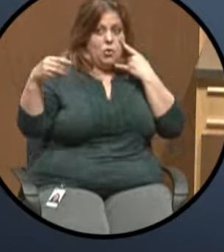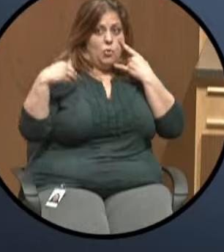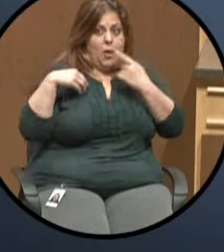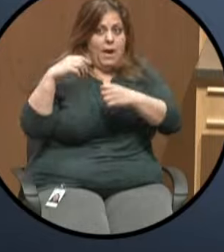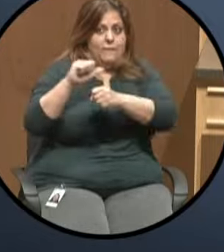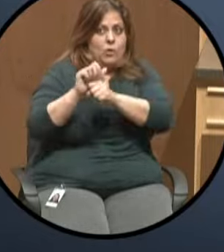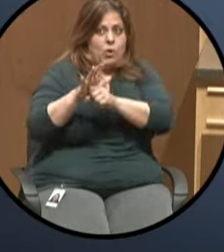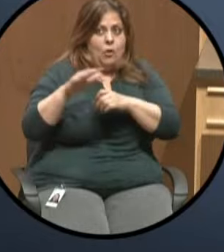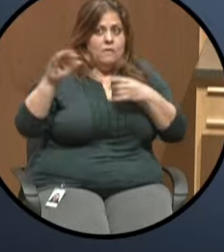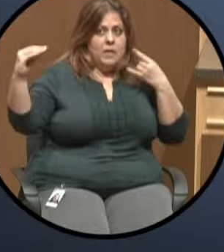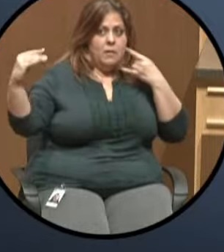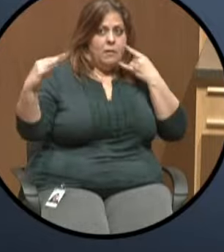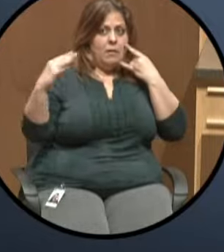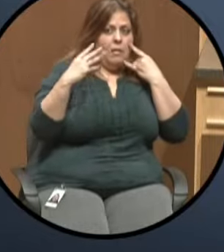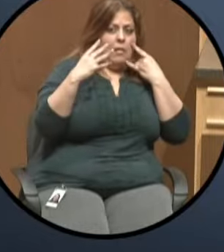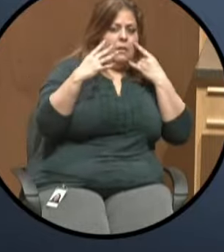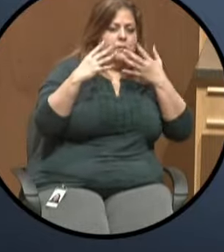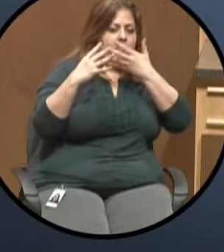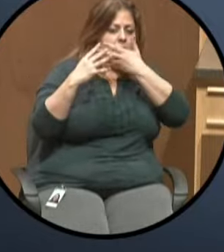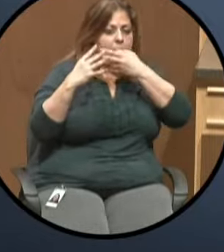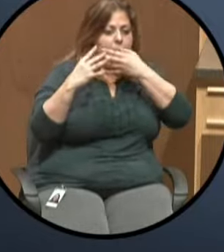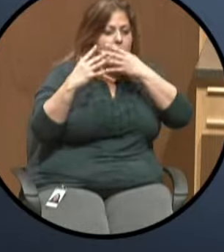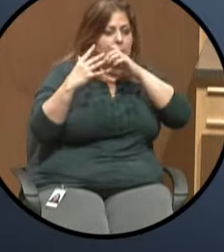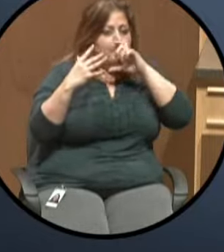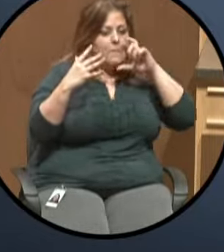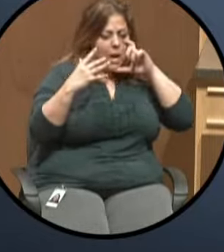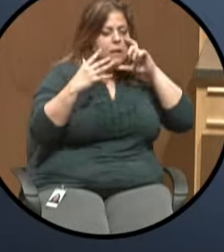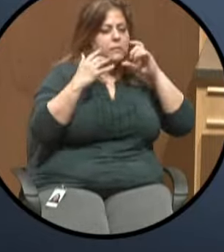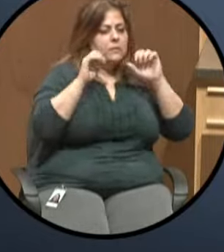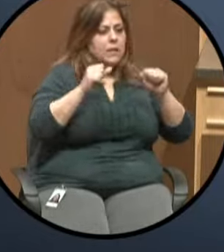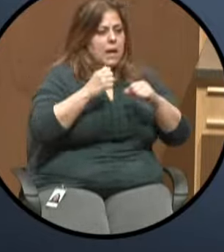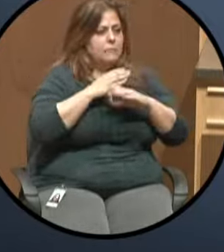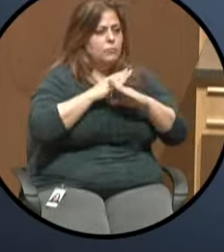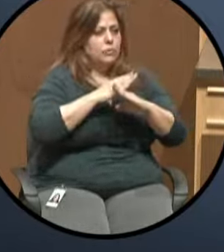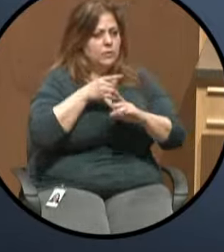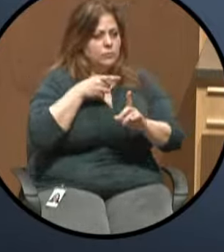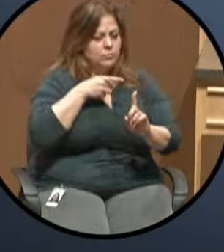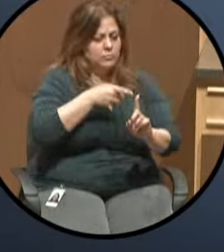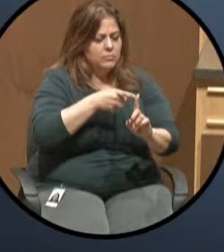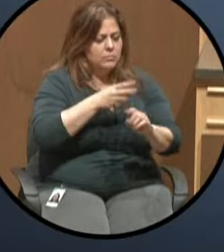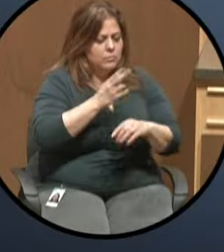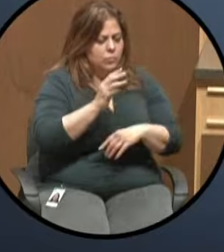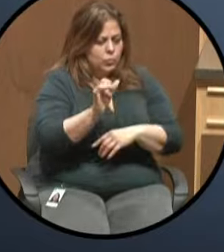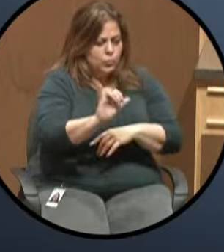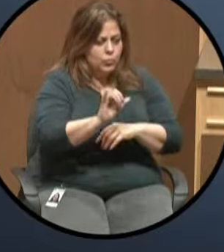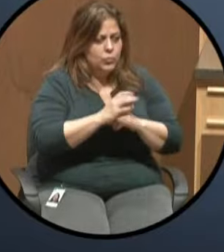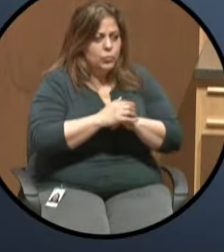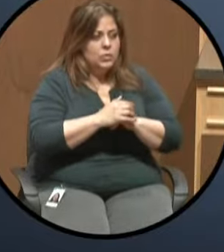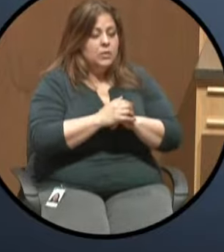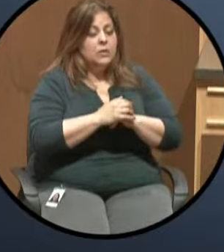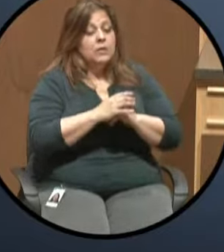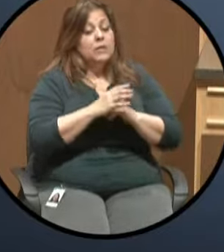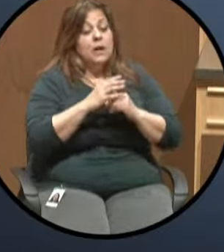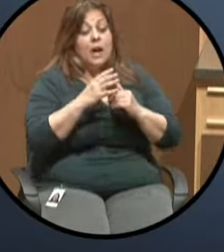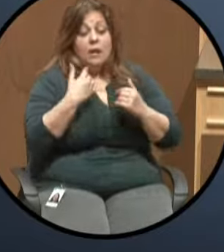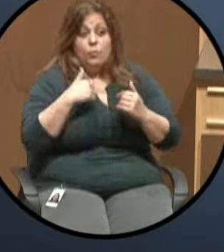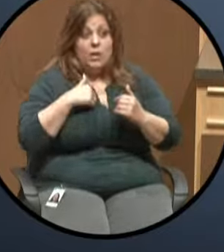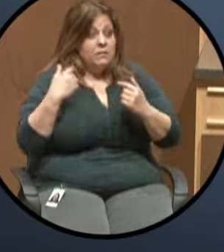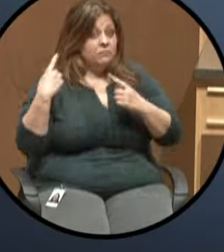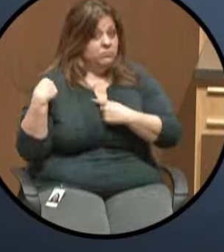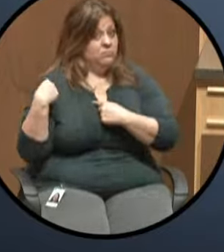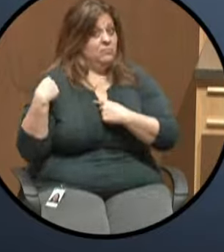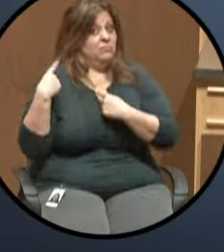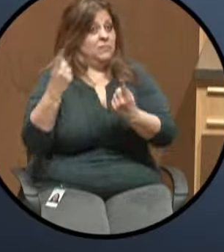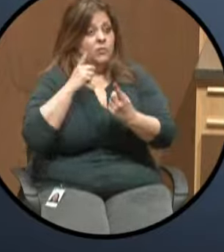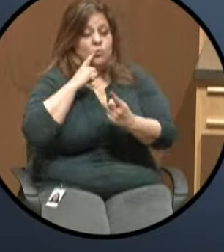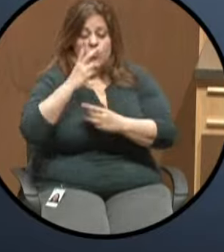protect yourself by wearing that mask. It protects the wearer. And there are also many, many real-world effectiveness studies that have been